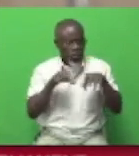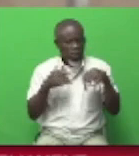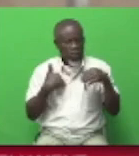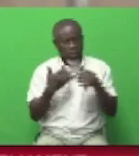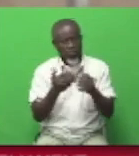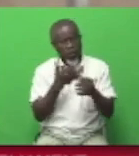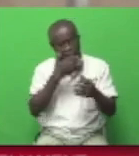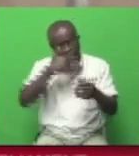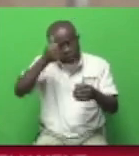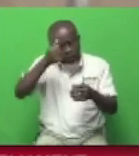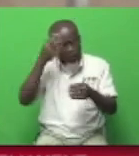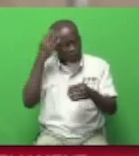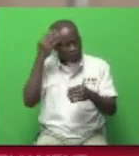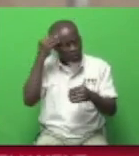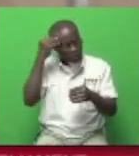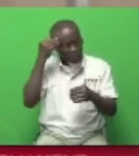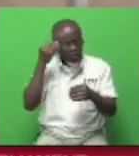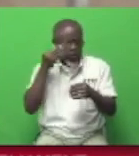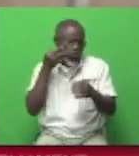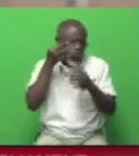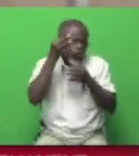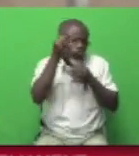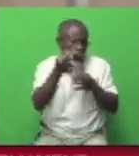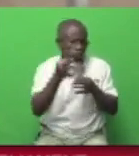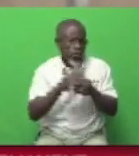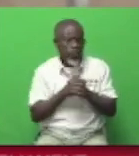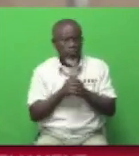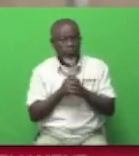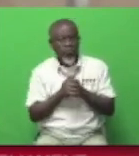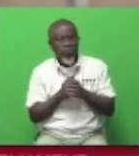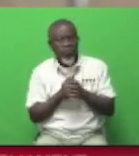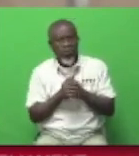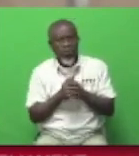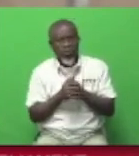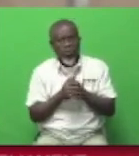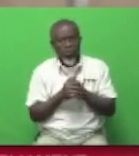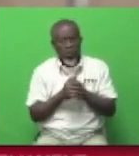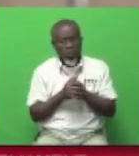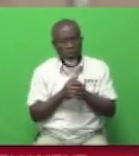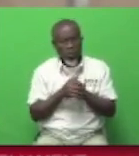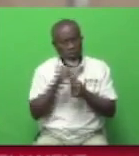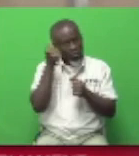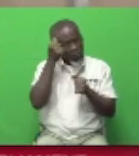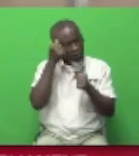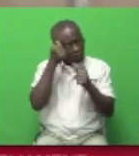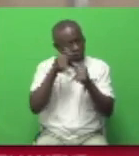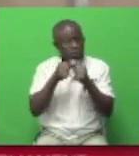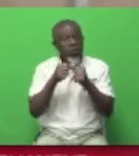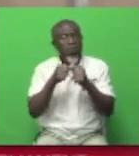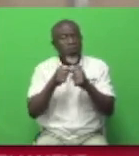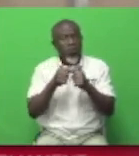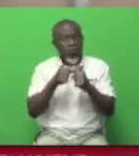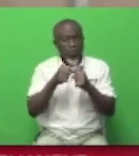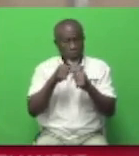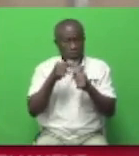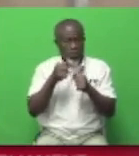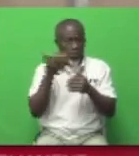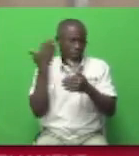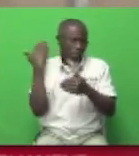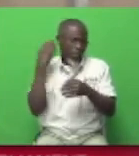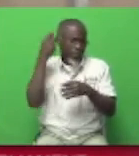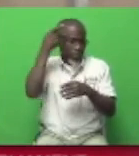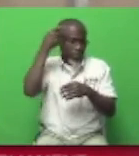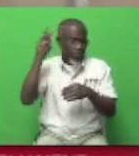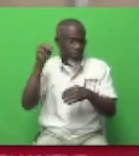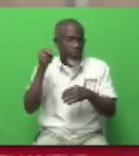as citizens in this country. Going back again to what Mr. Manning would have said, ensuring that our social fabric